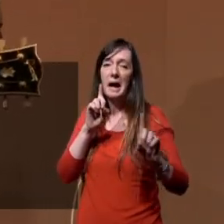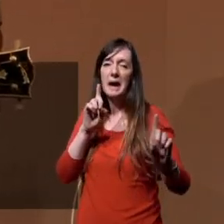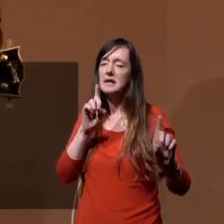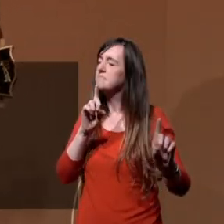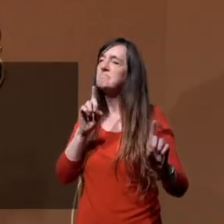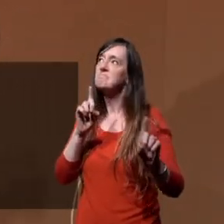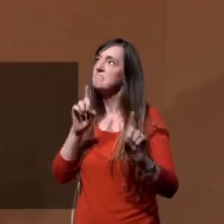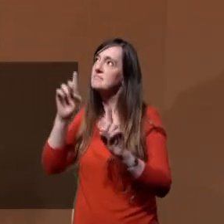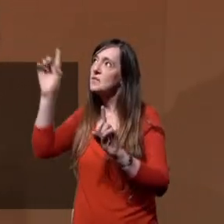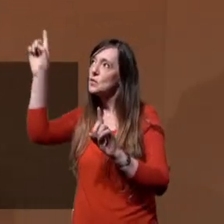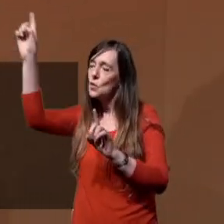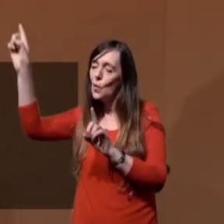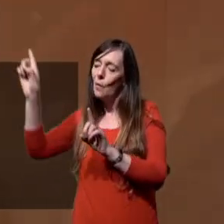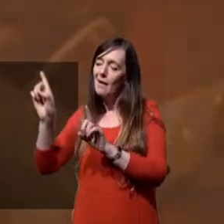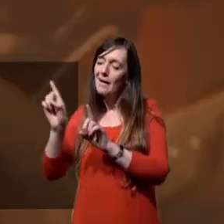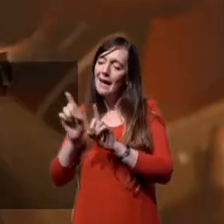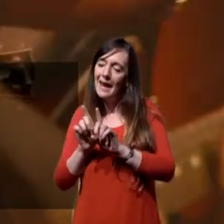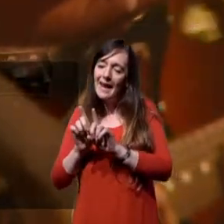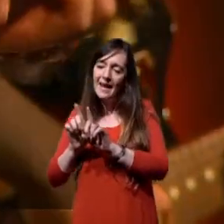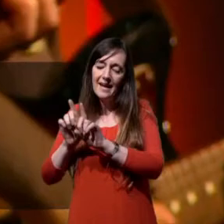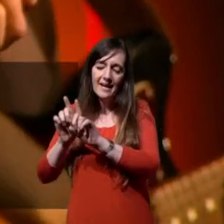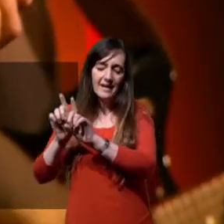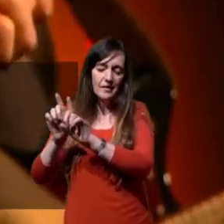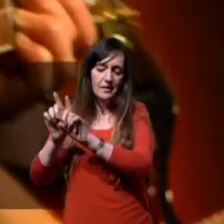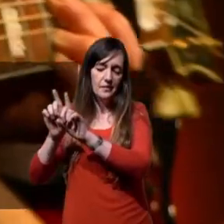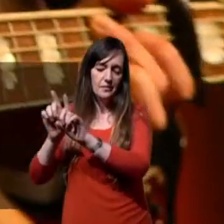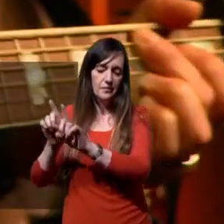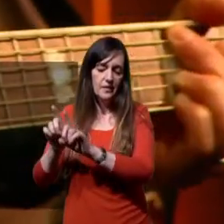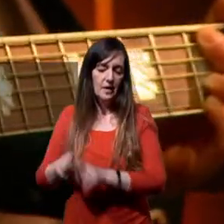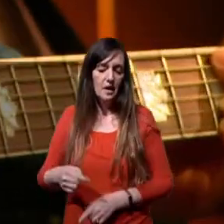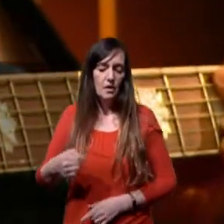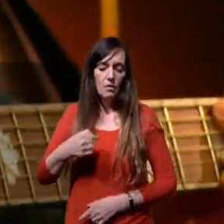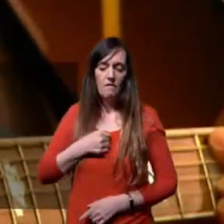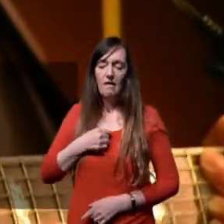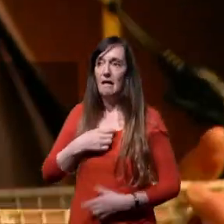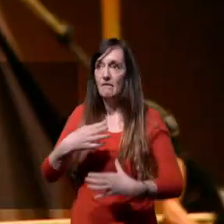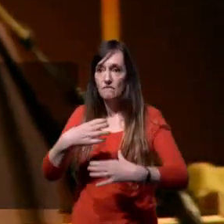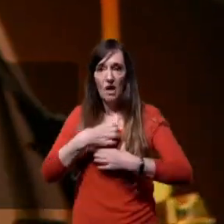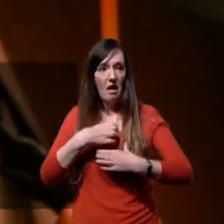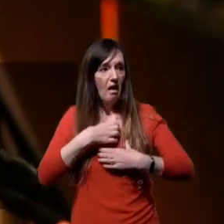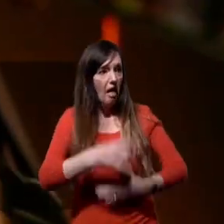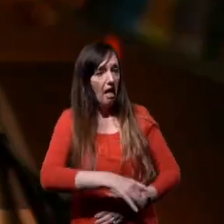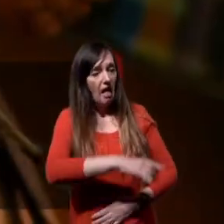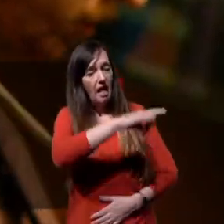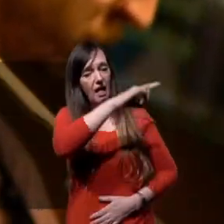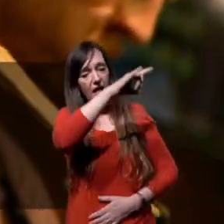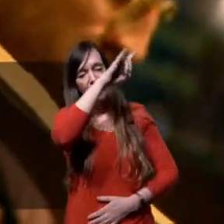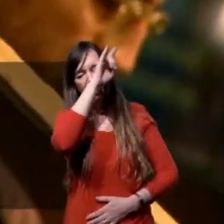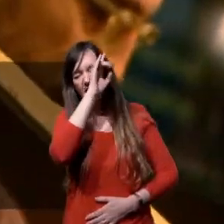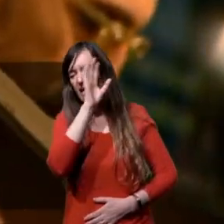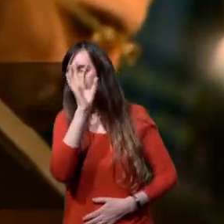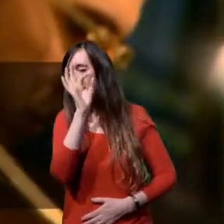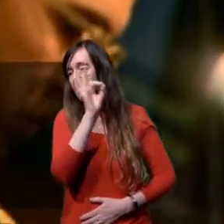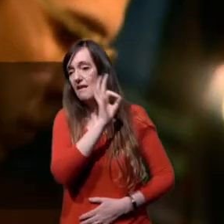turn back, I know you are near, and I will fear no